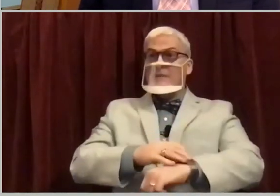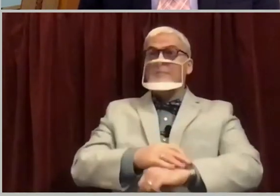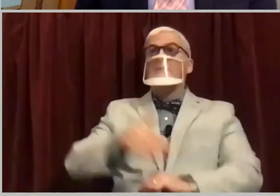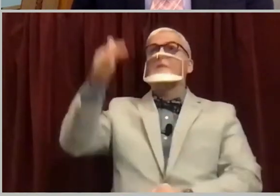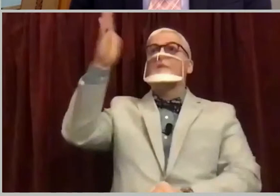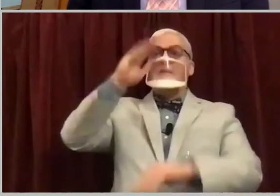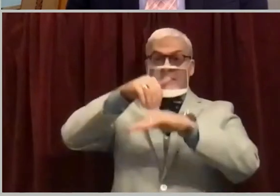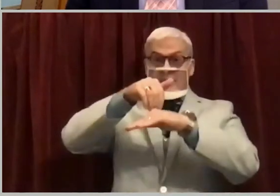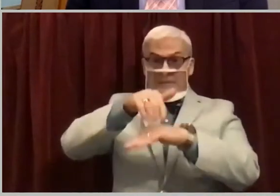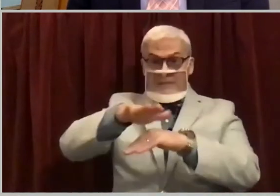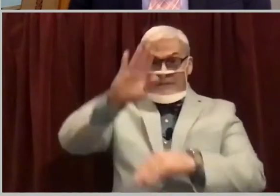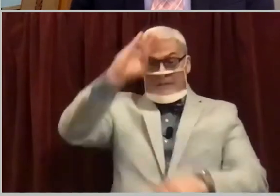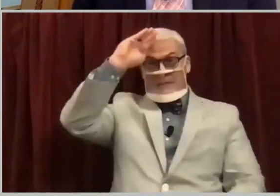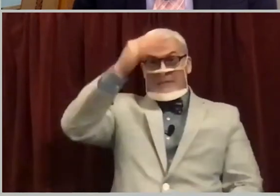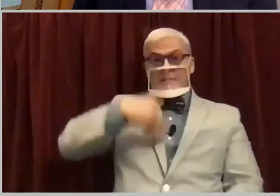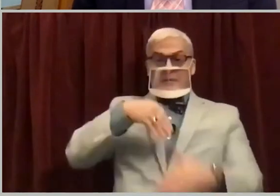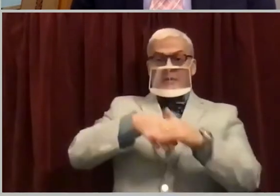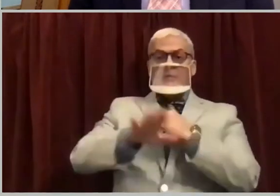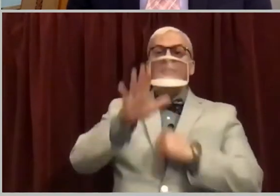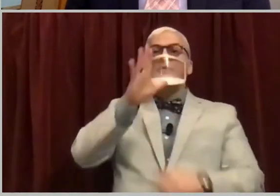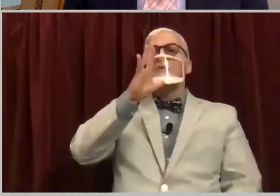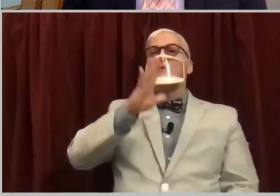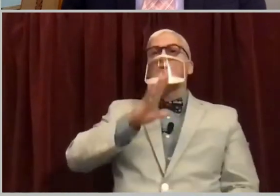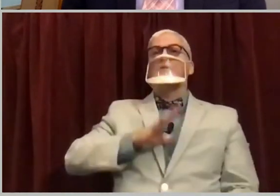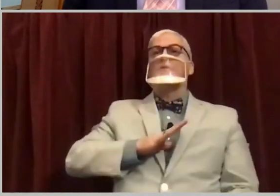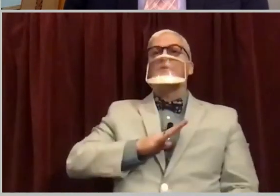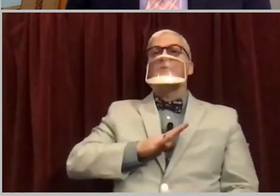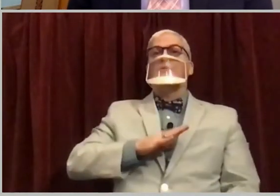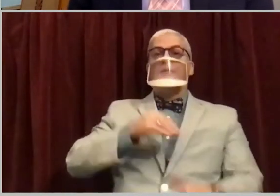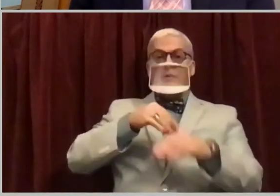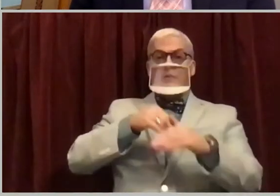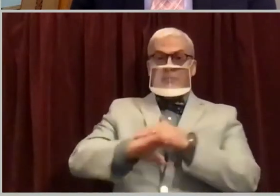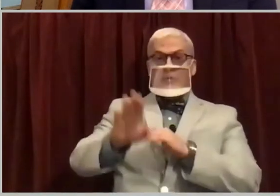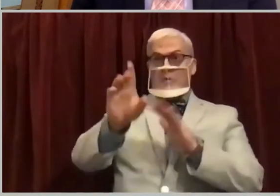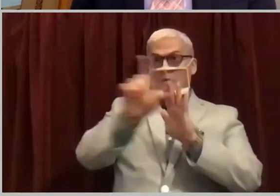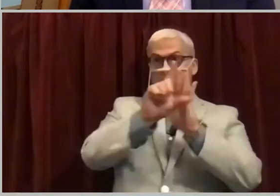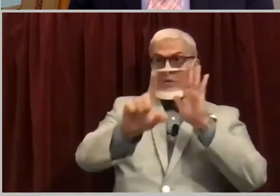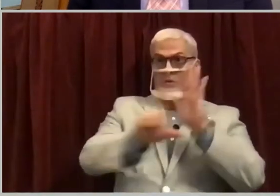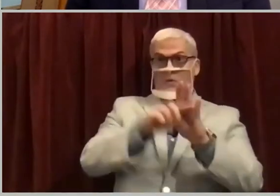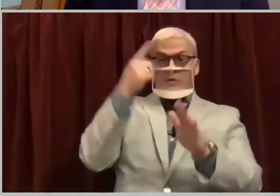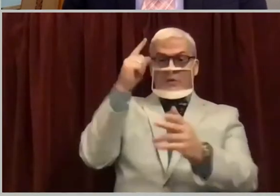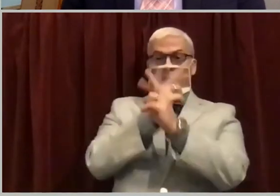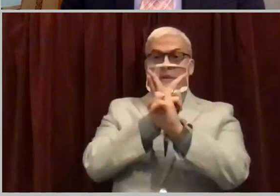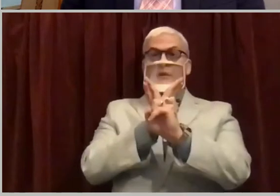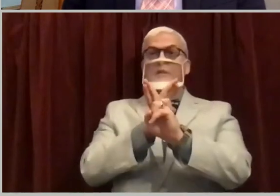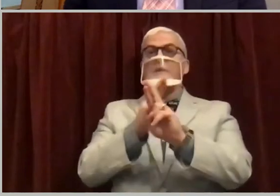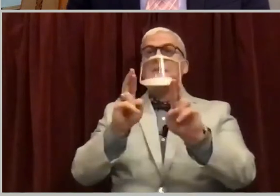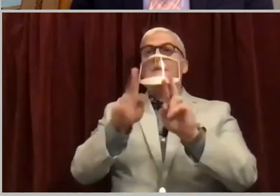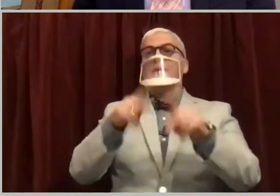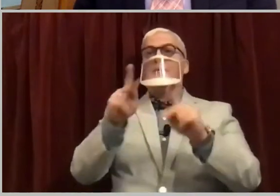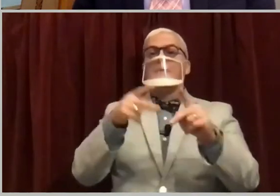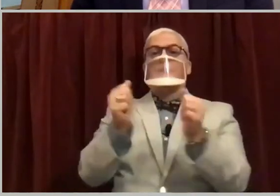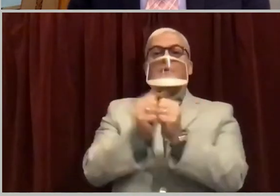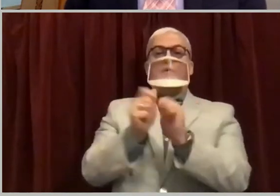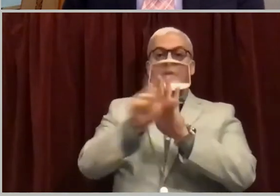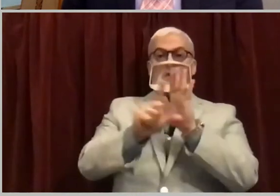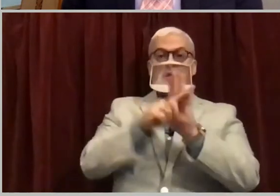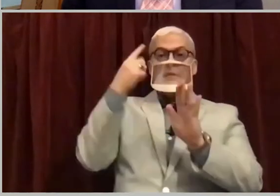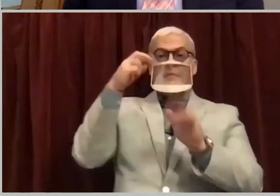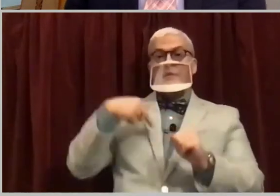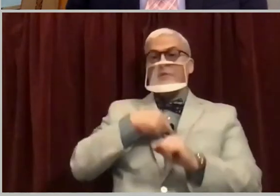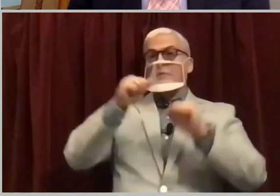sent forth his son, born of a woman, born under the law, to redeem those under the law, that we might